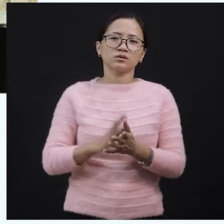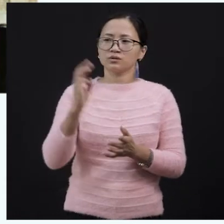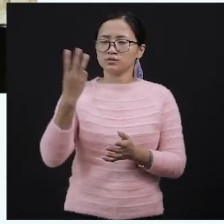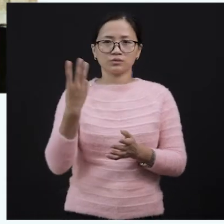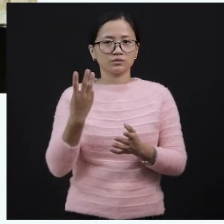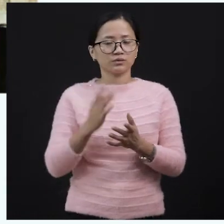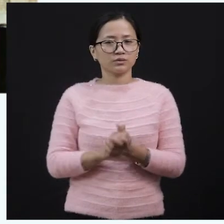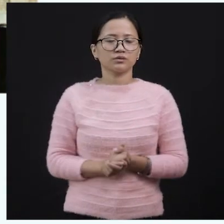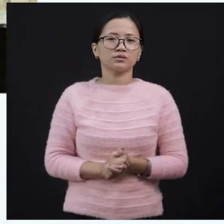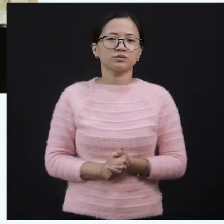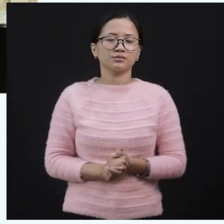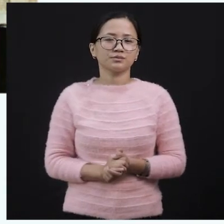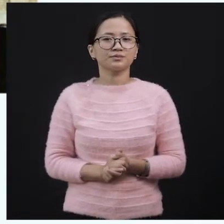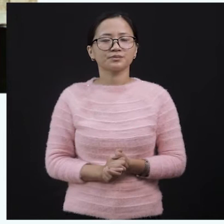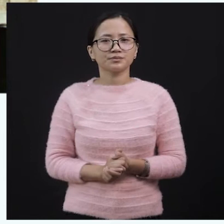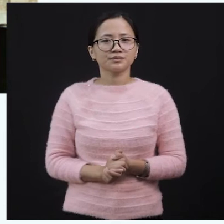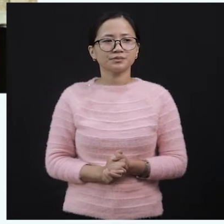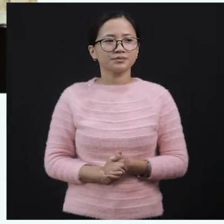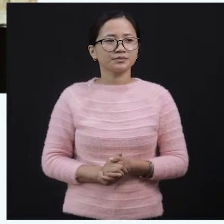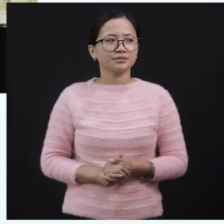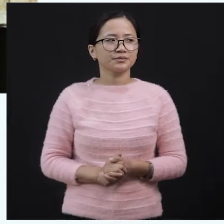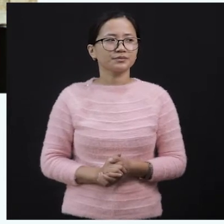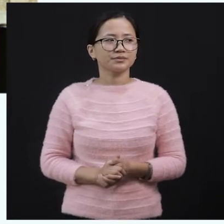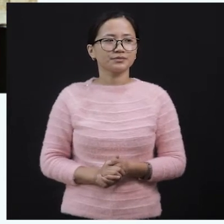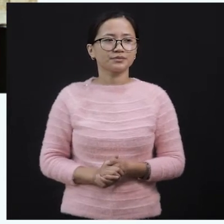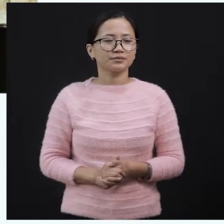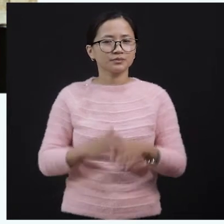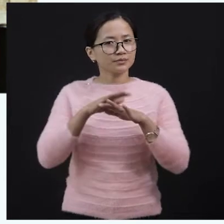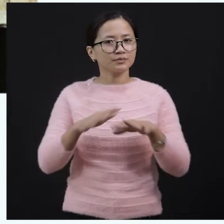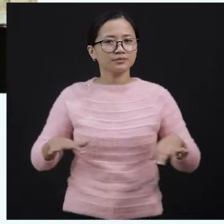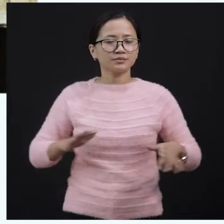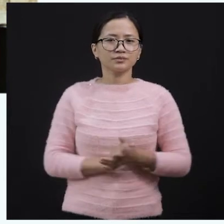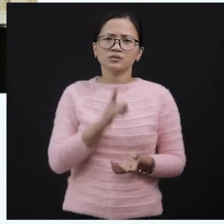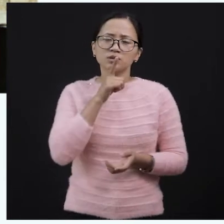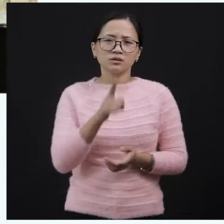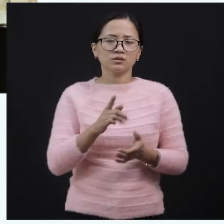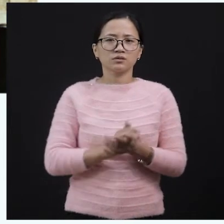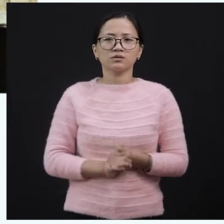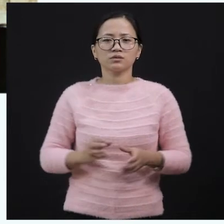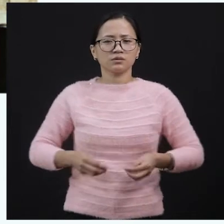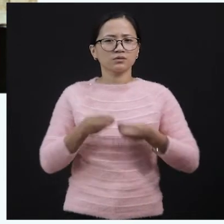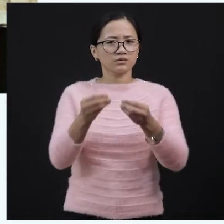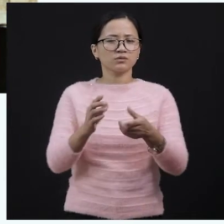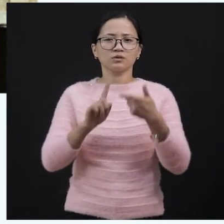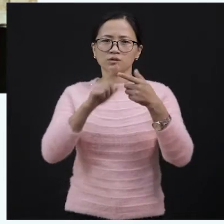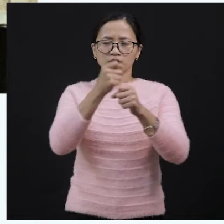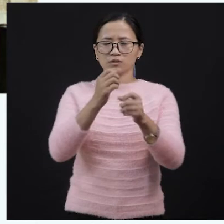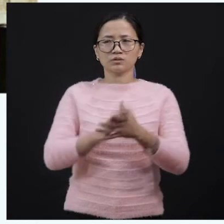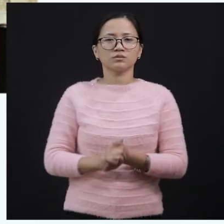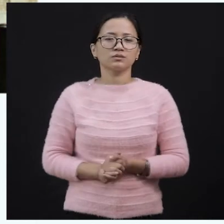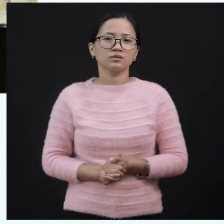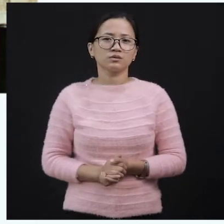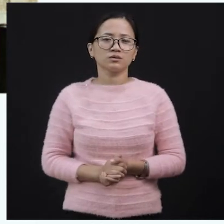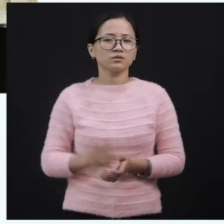translucent bodies, and opaque bodies. So students, I'm sure you can give more example,